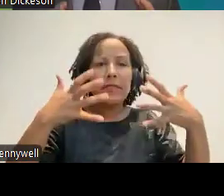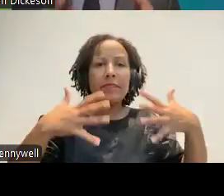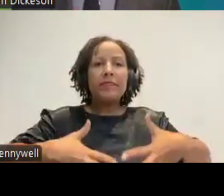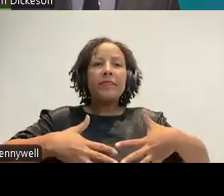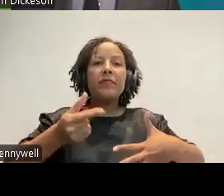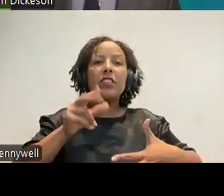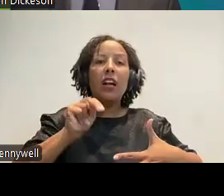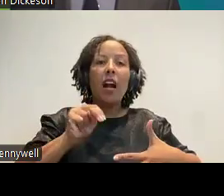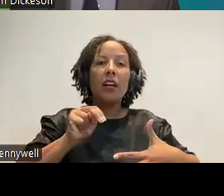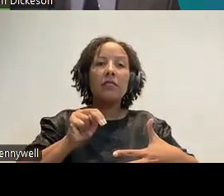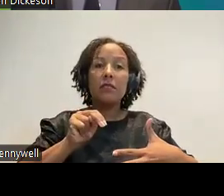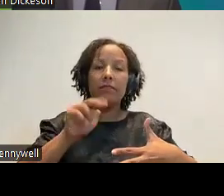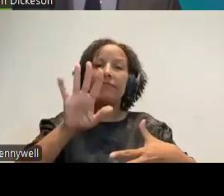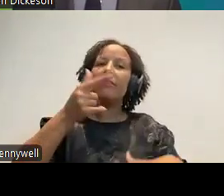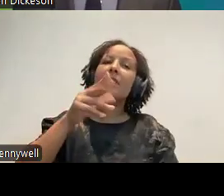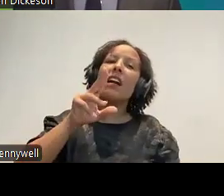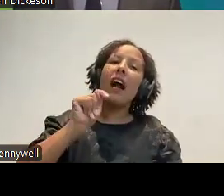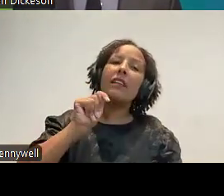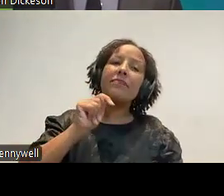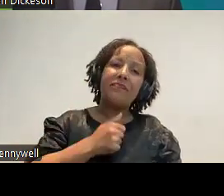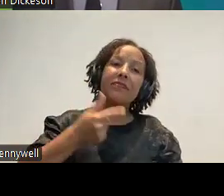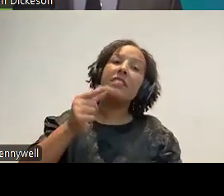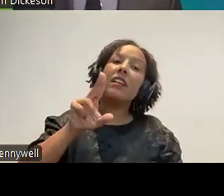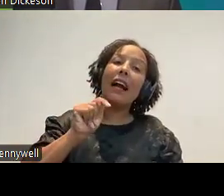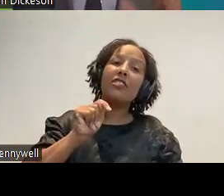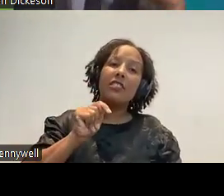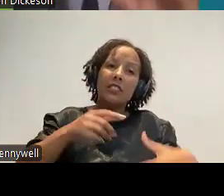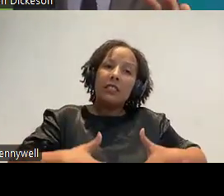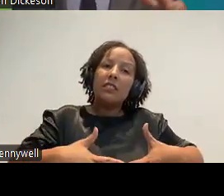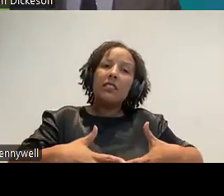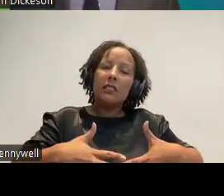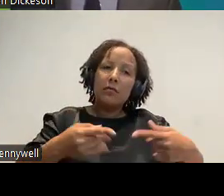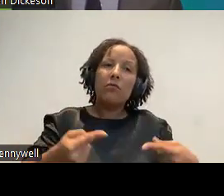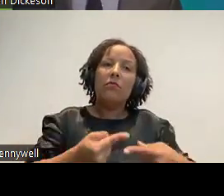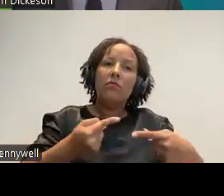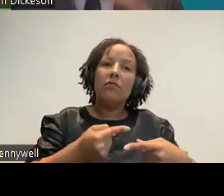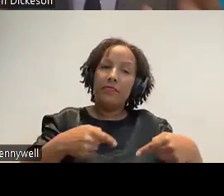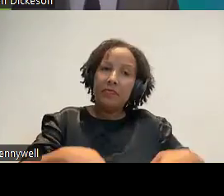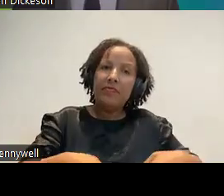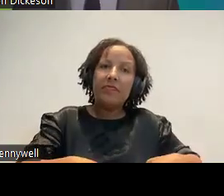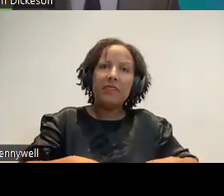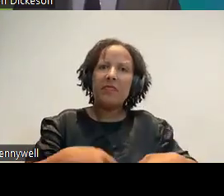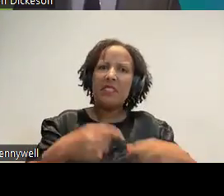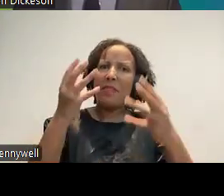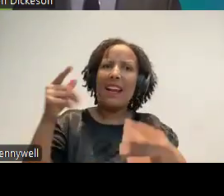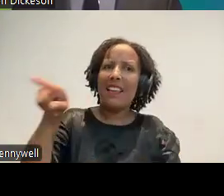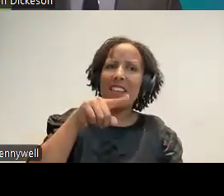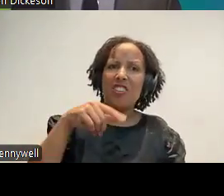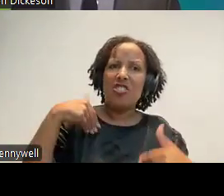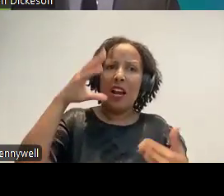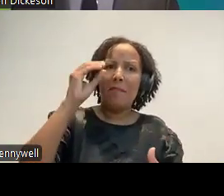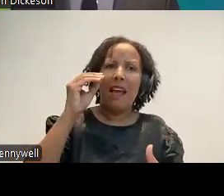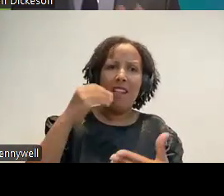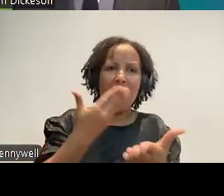the risk of premature death. Because a lot of these young men, they're coming in with these wounds and these injuries that have never been taken care of.